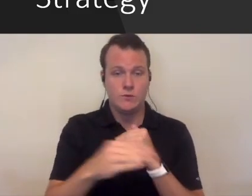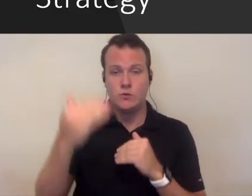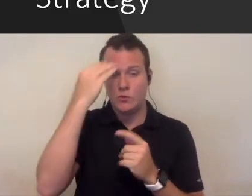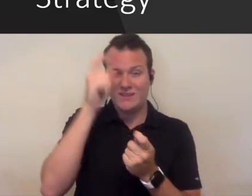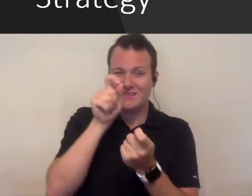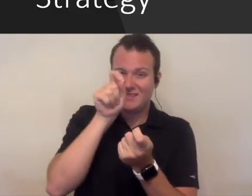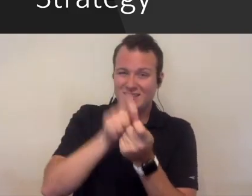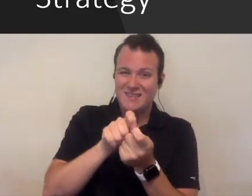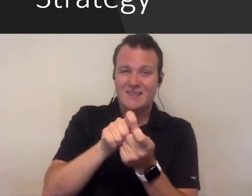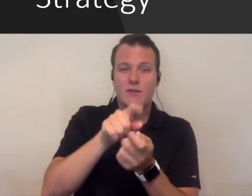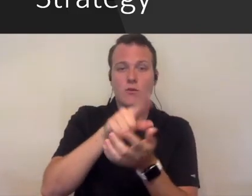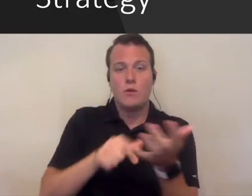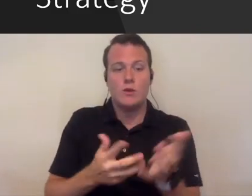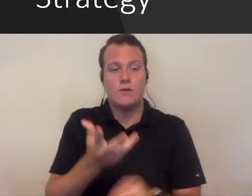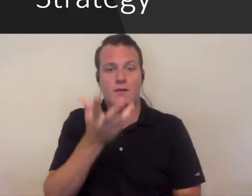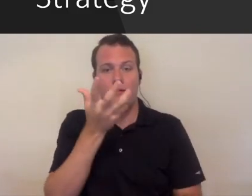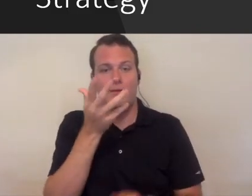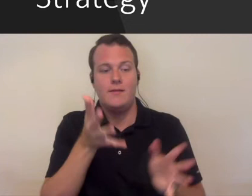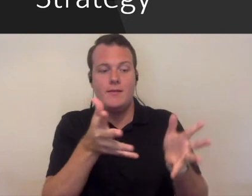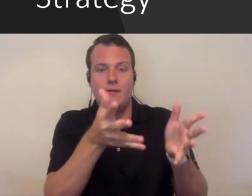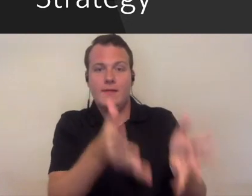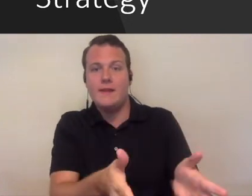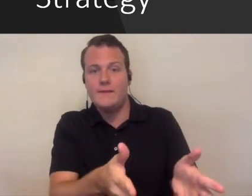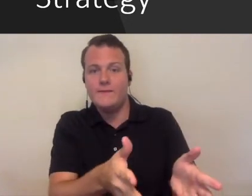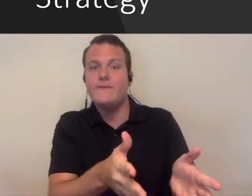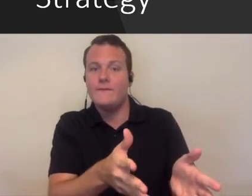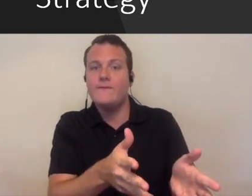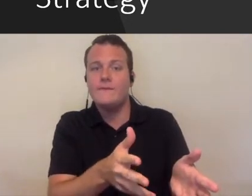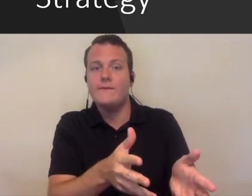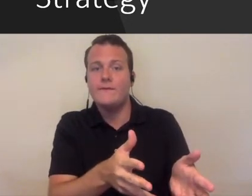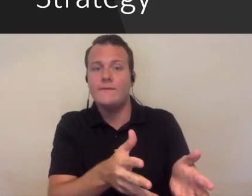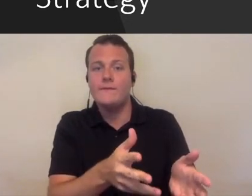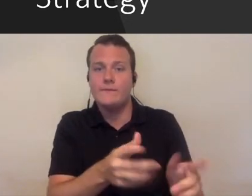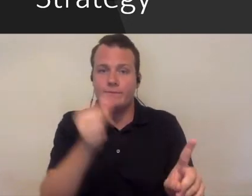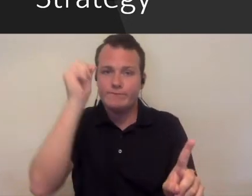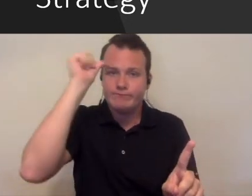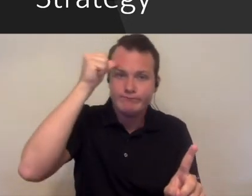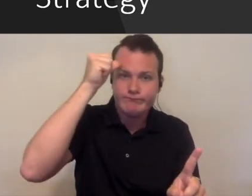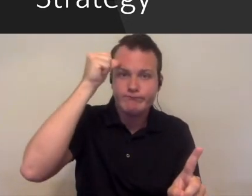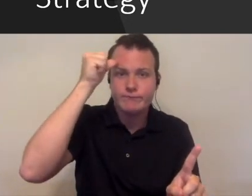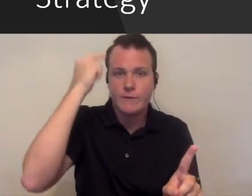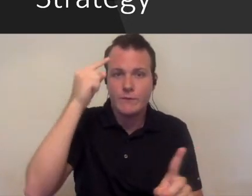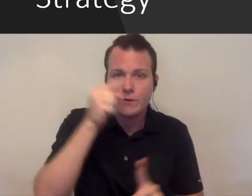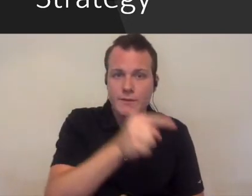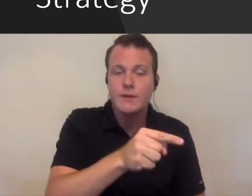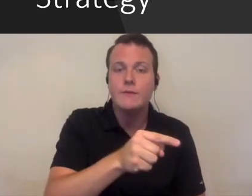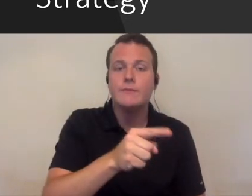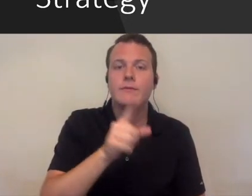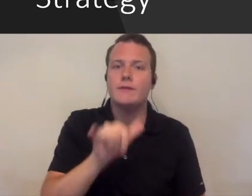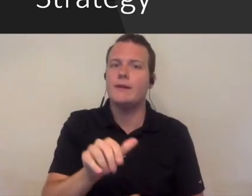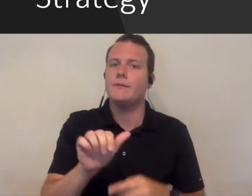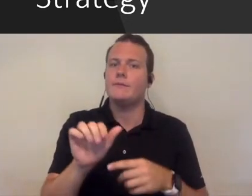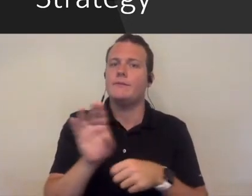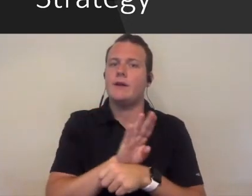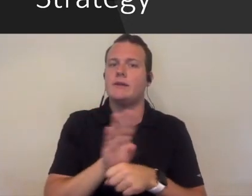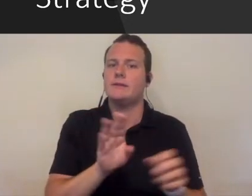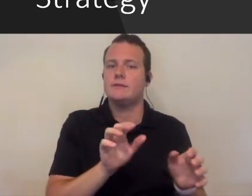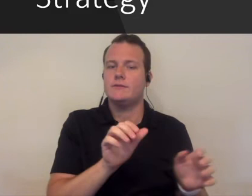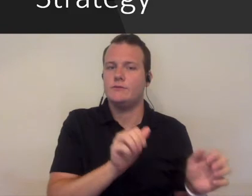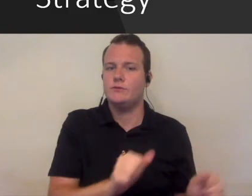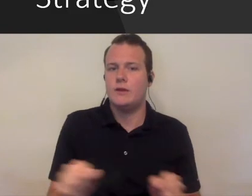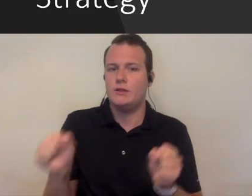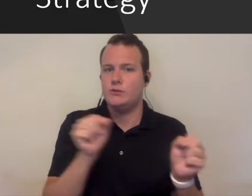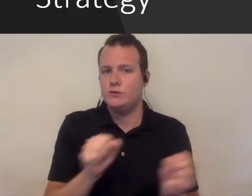leave behind, that is practice strategy. And so just